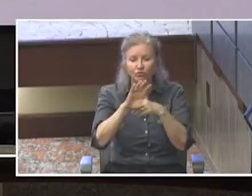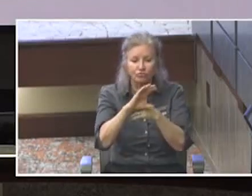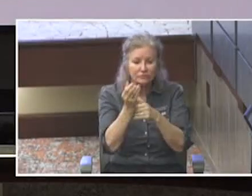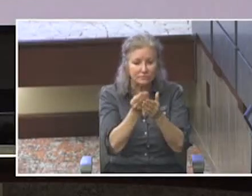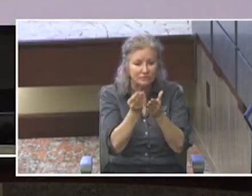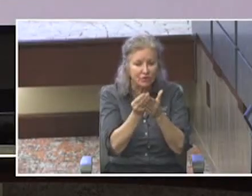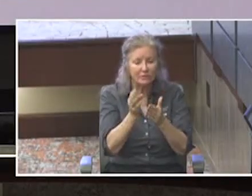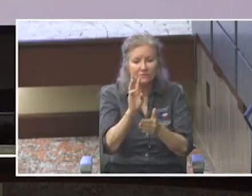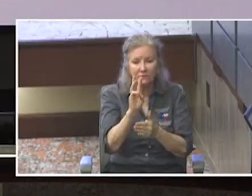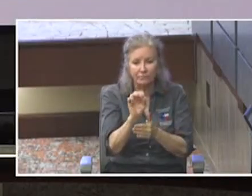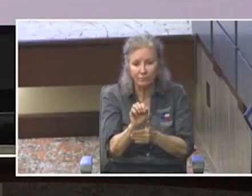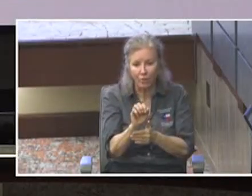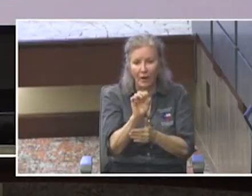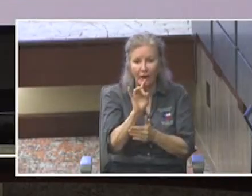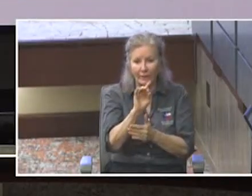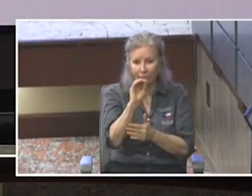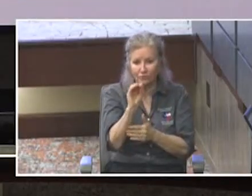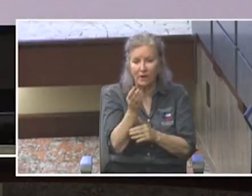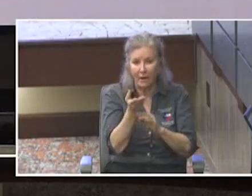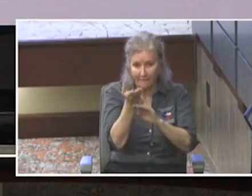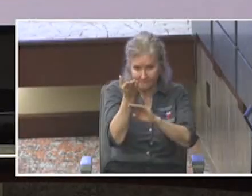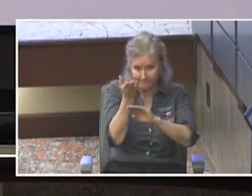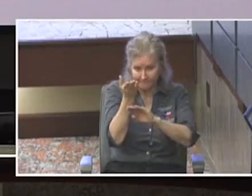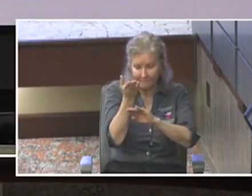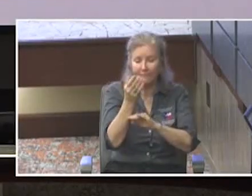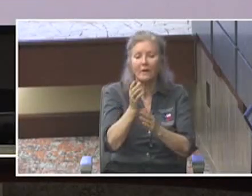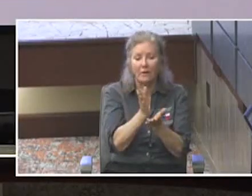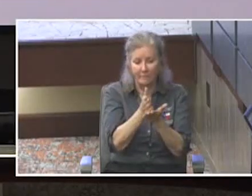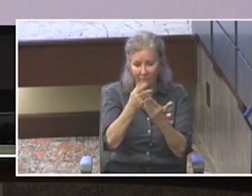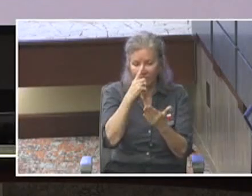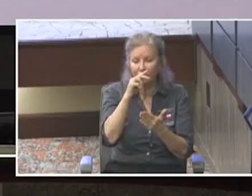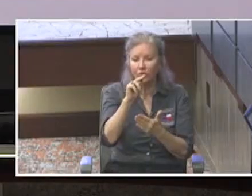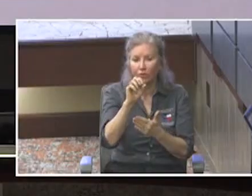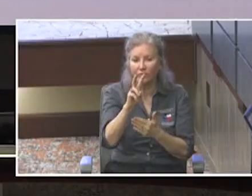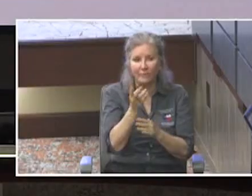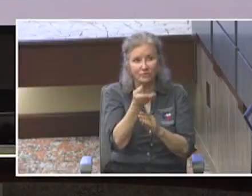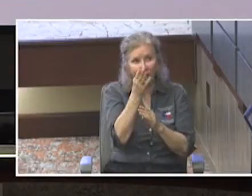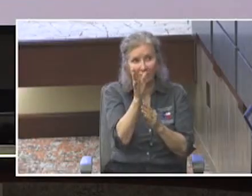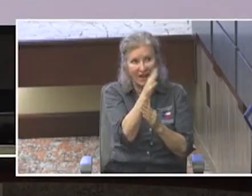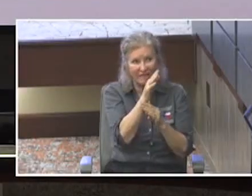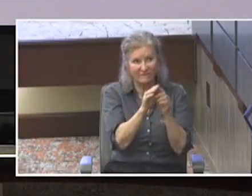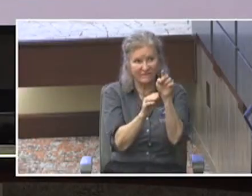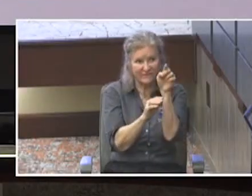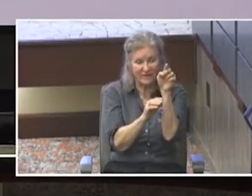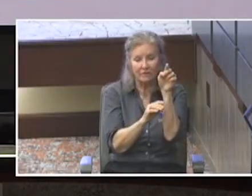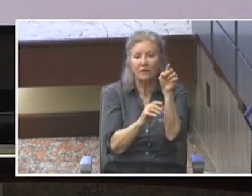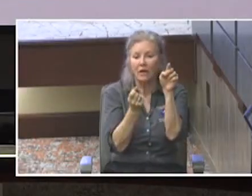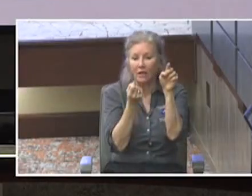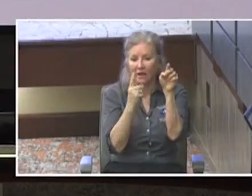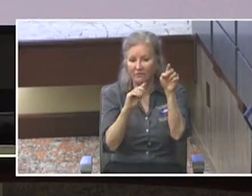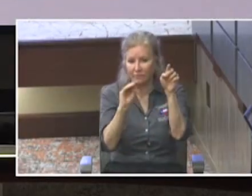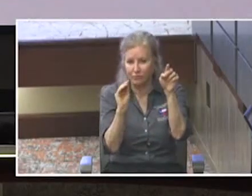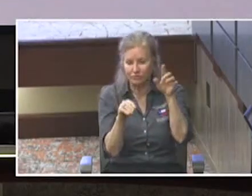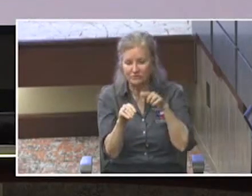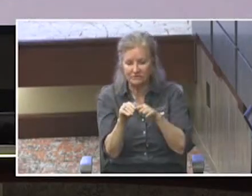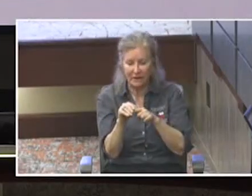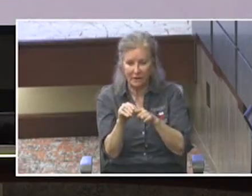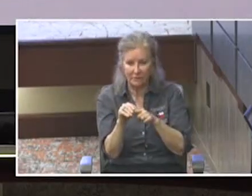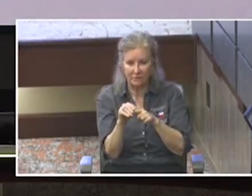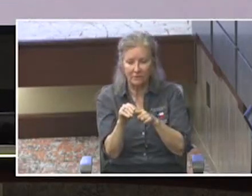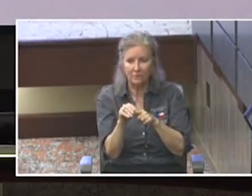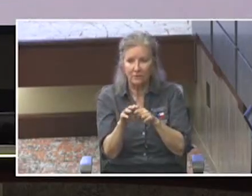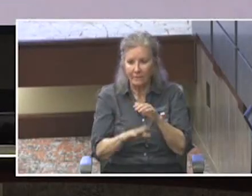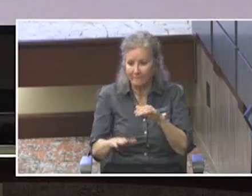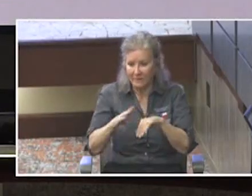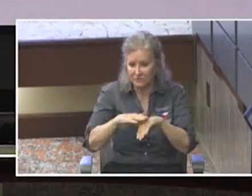6.8%, up 6.8% to budget for November, again at the top left. And then we're 11% up based on the